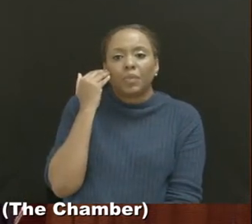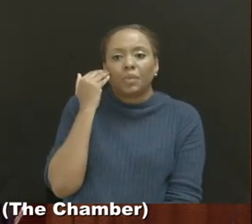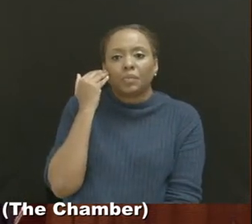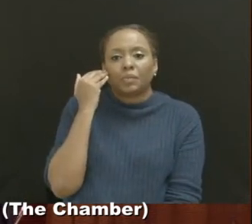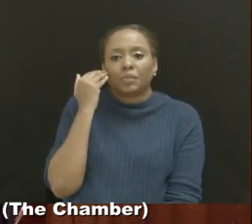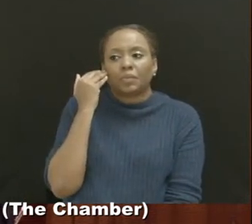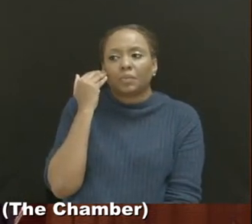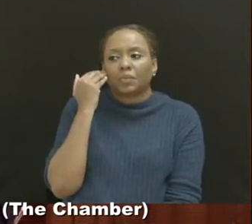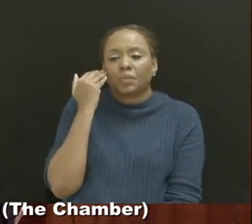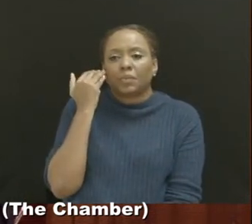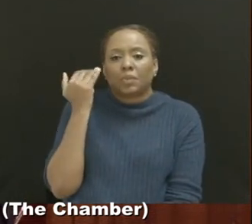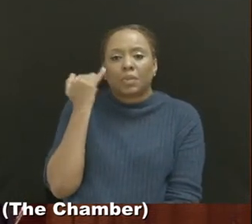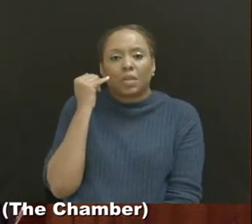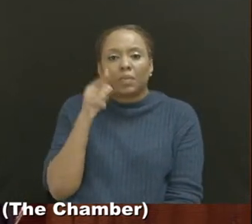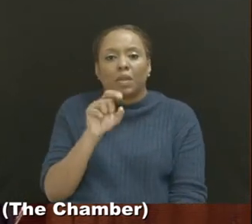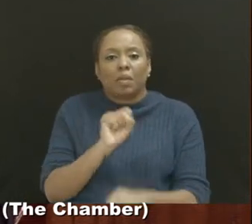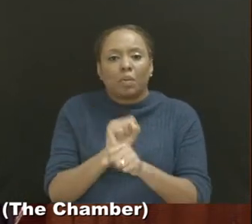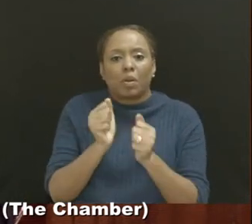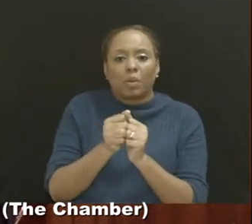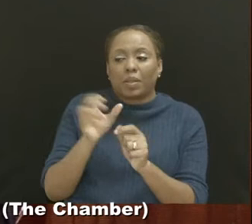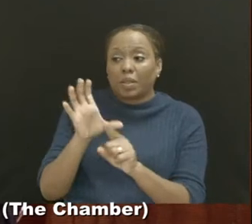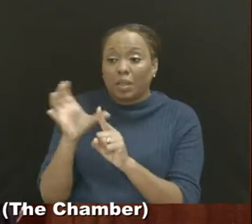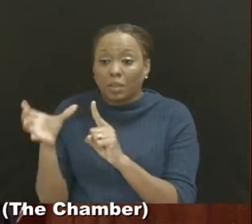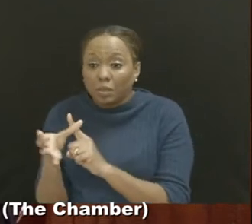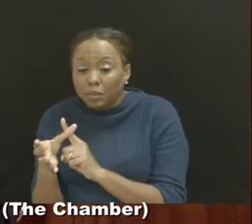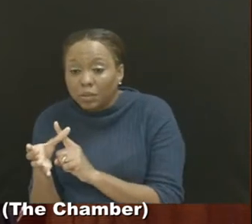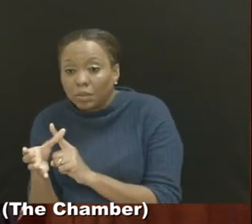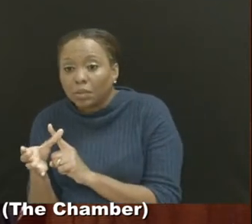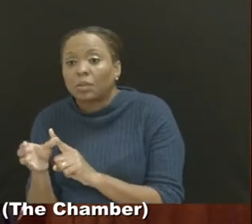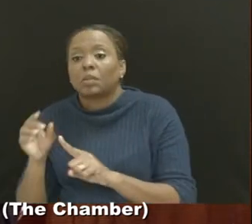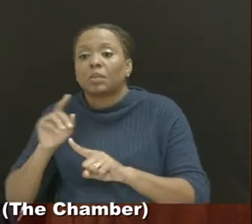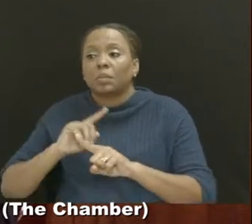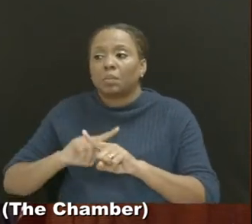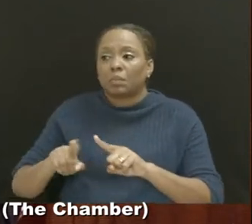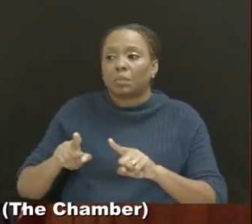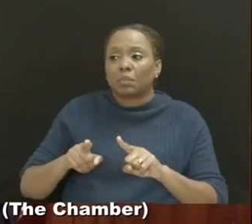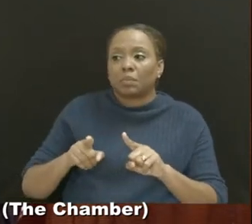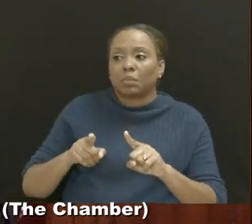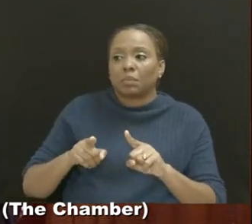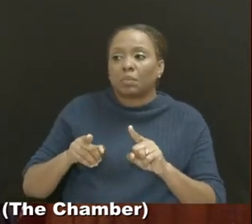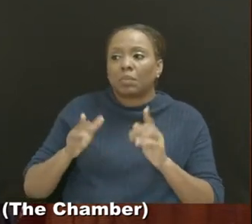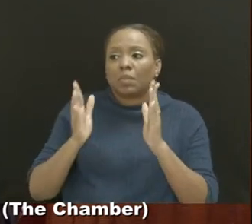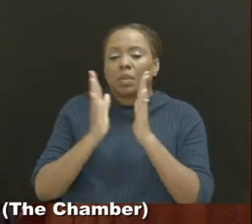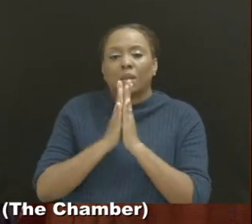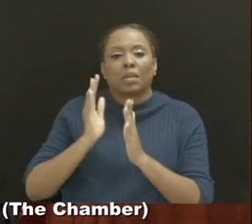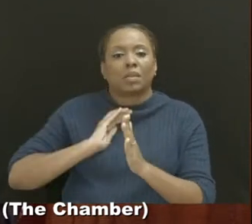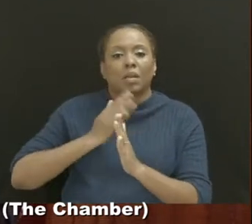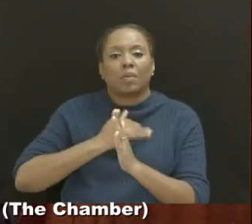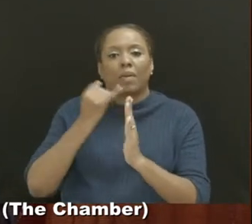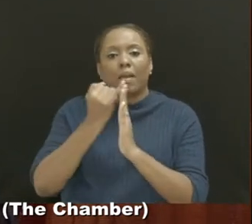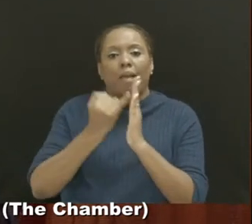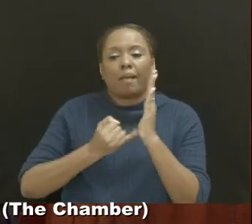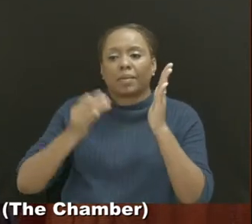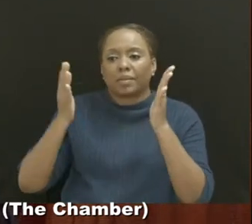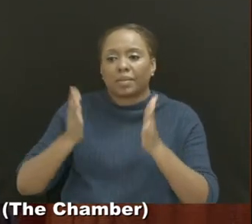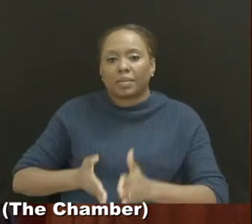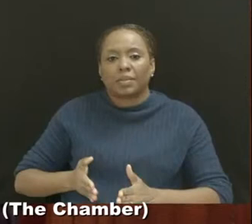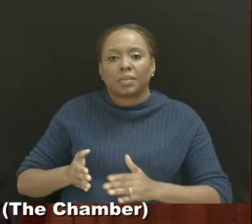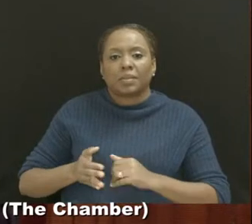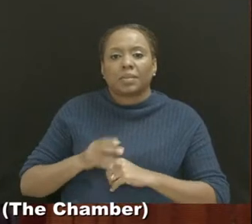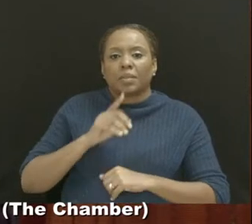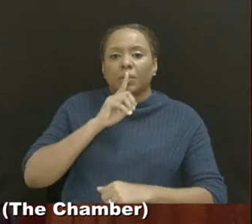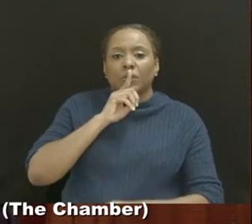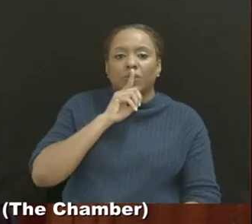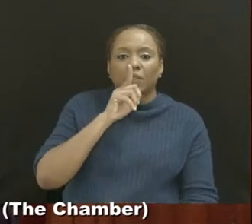with, I don't know if it would be the Ministry of Culture, but to engage the services of our artists to redo a lot of